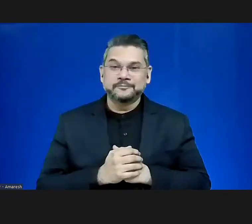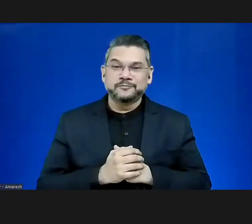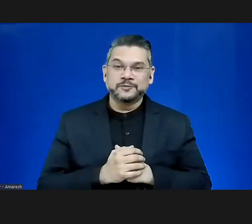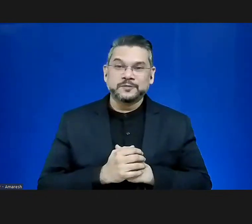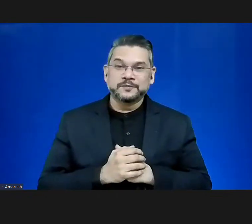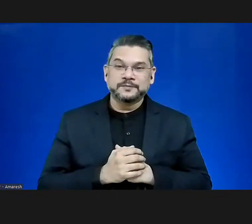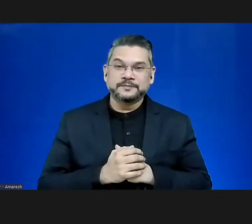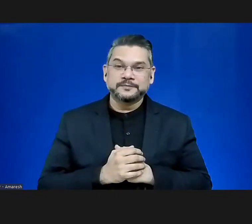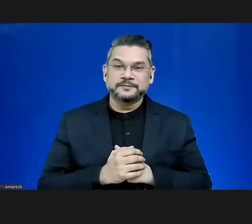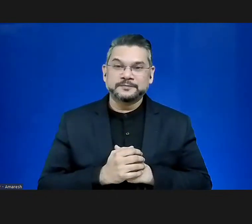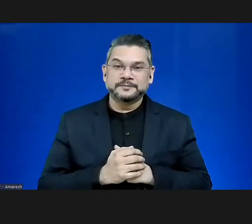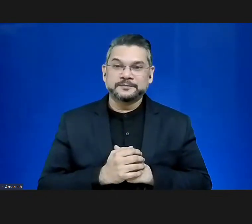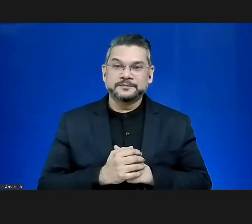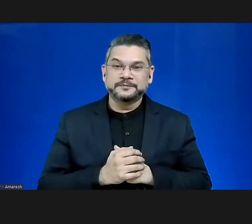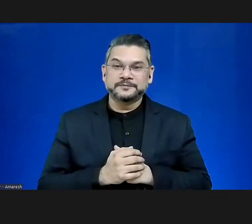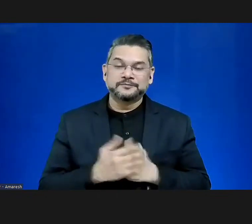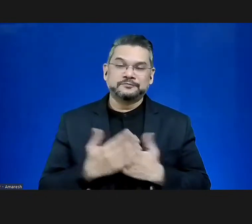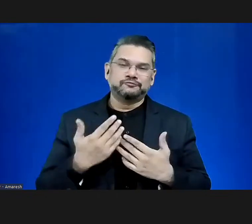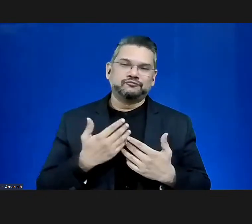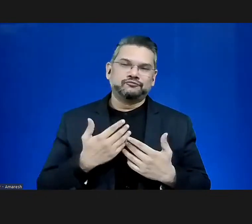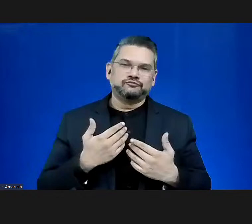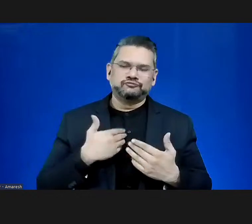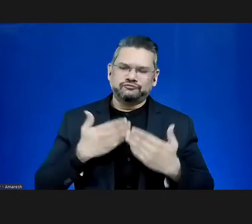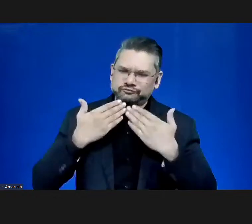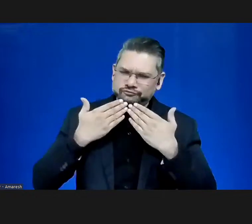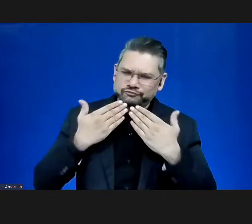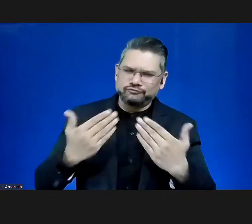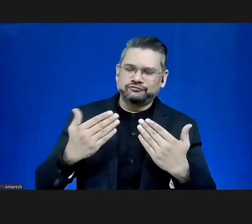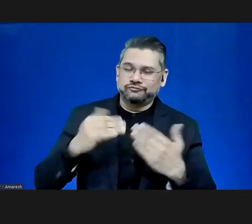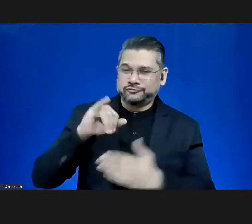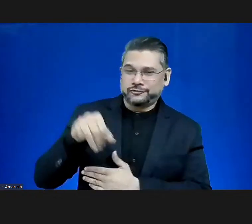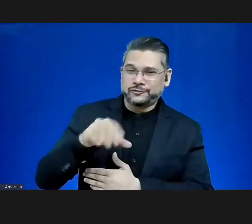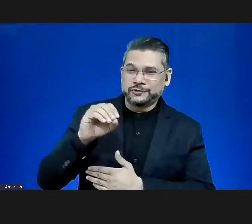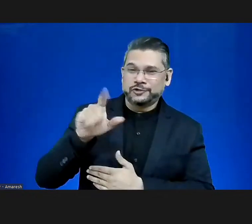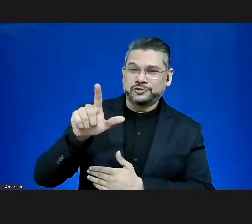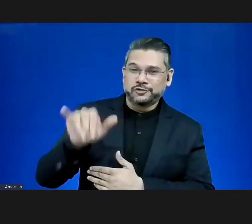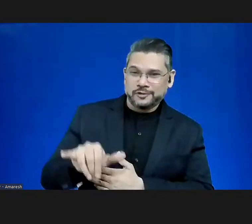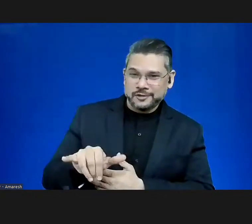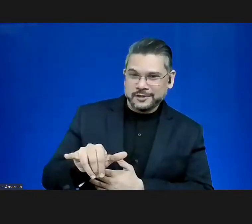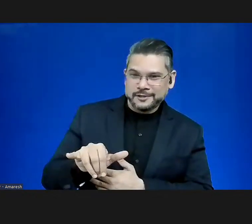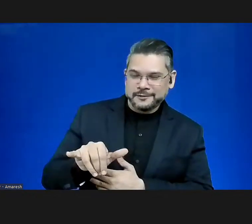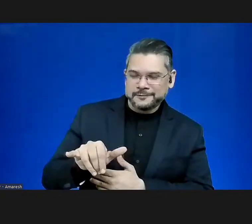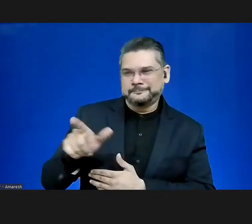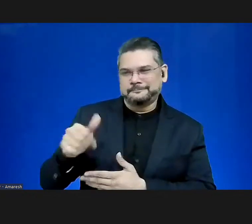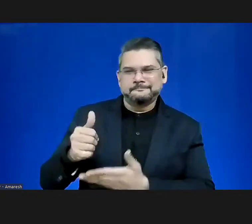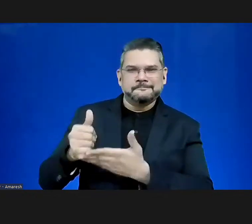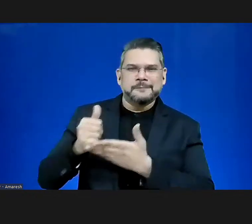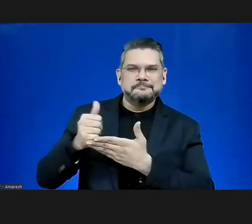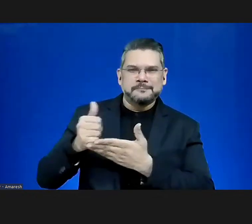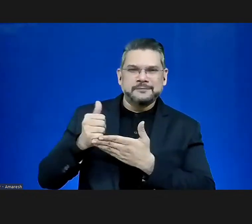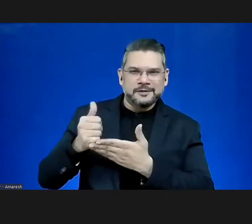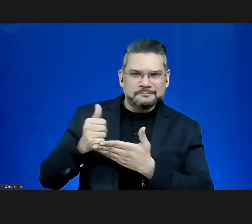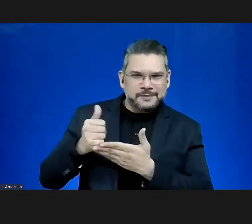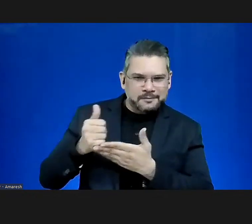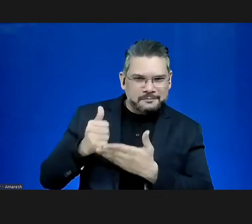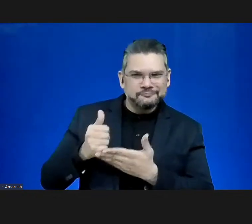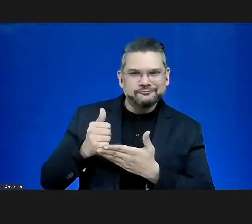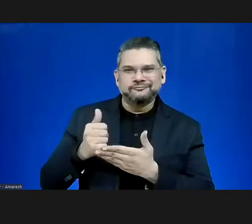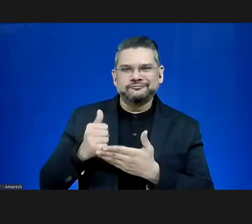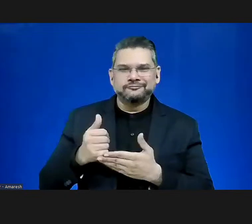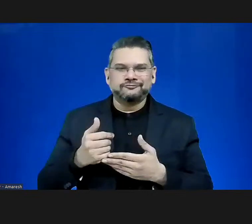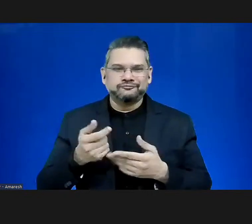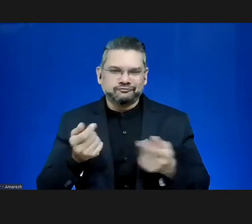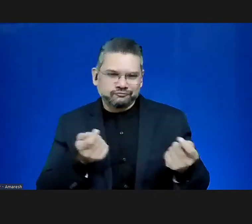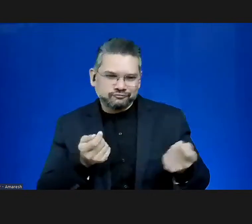my special thanks to Jolly, who had been very instrumental in